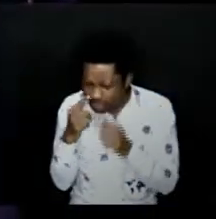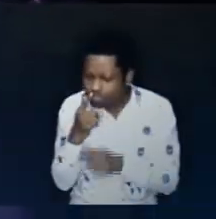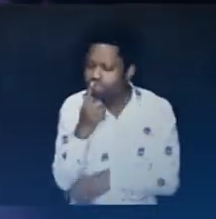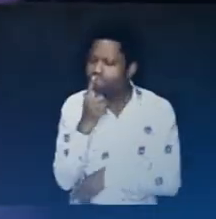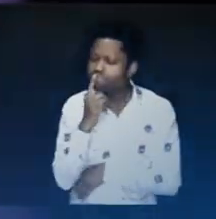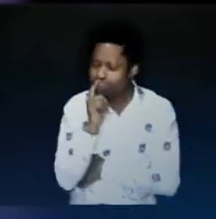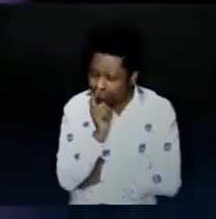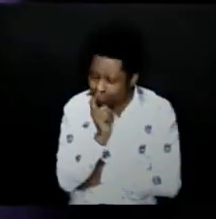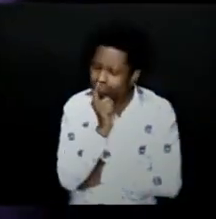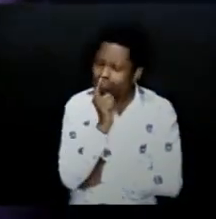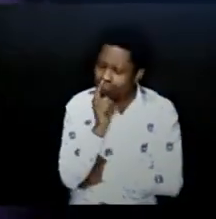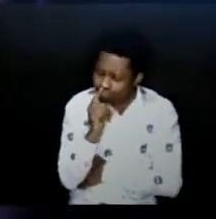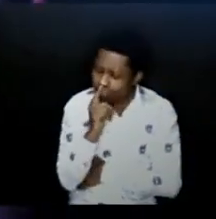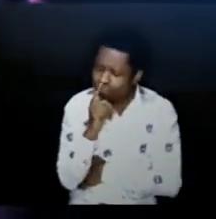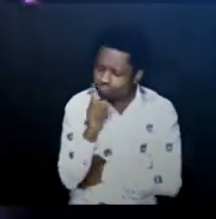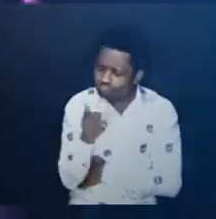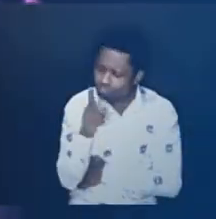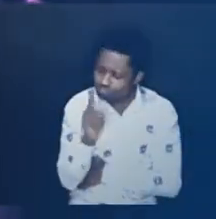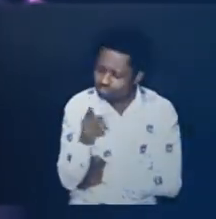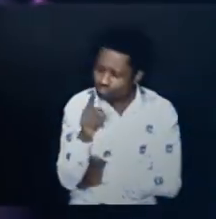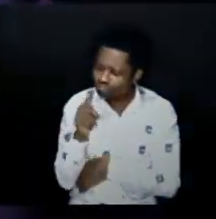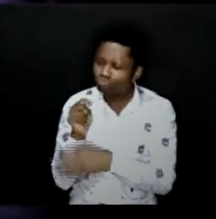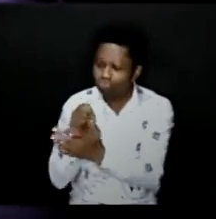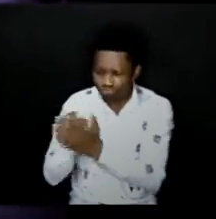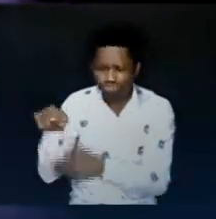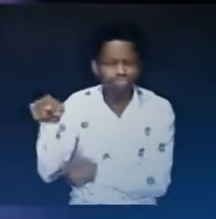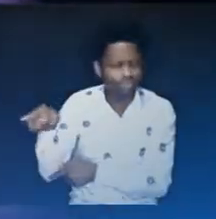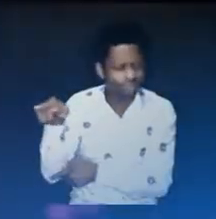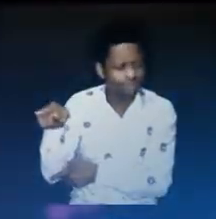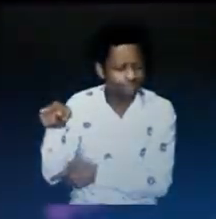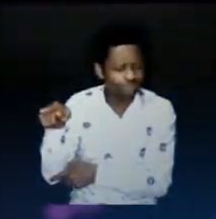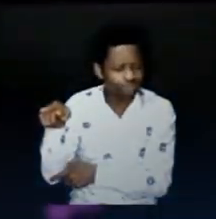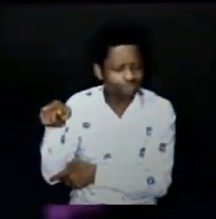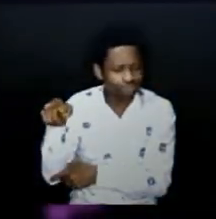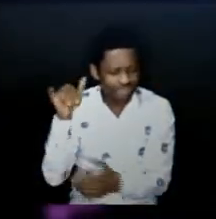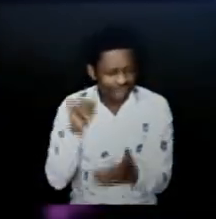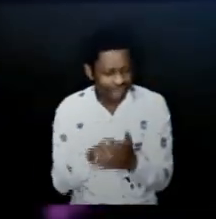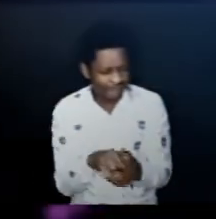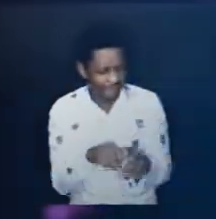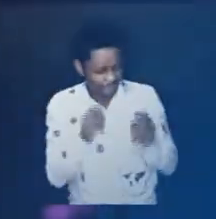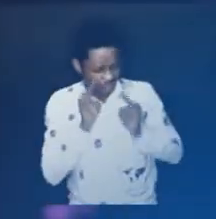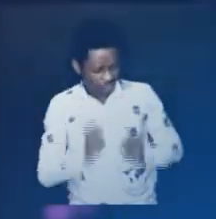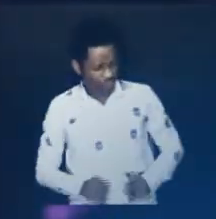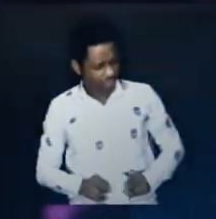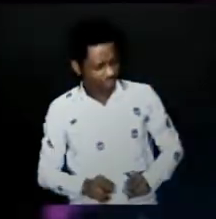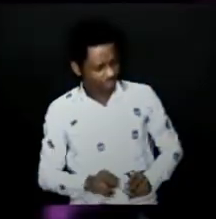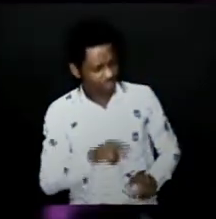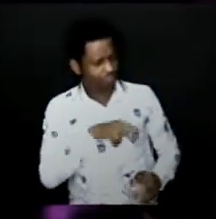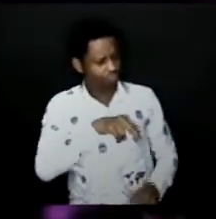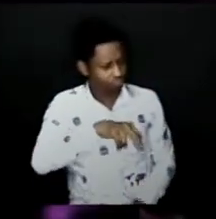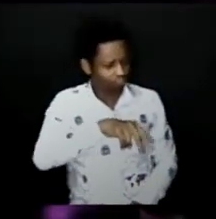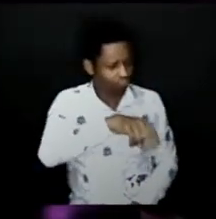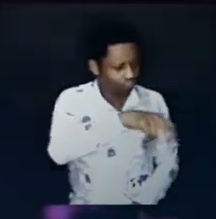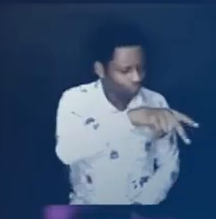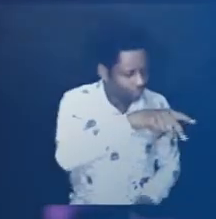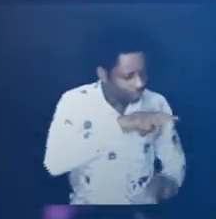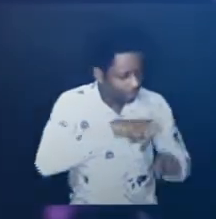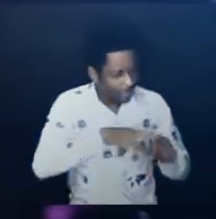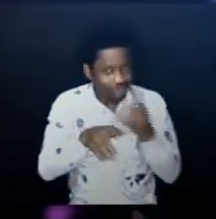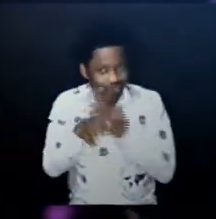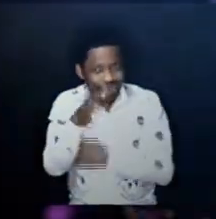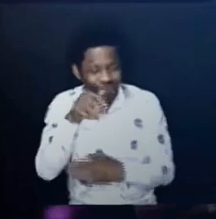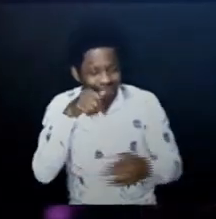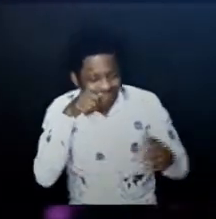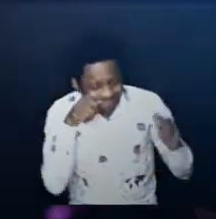Because God, it is a mystery. Human being walking about, but God is hiding in that human.